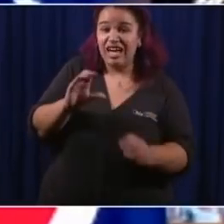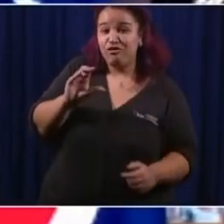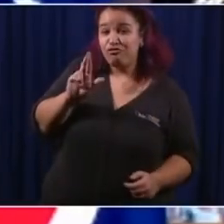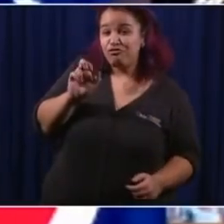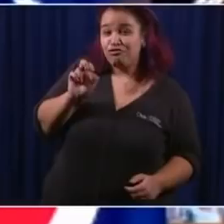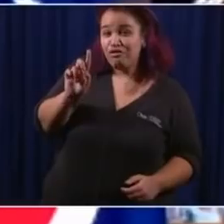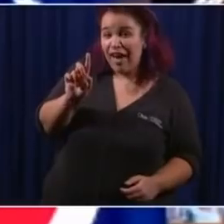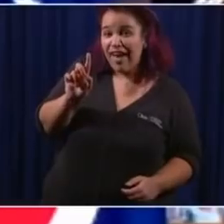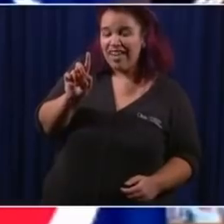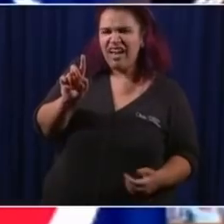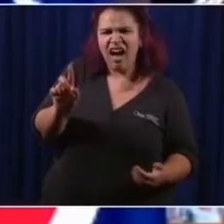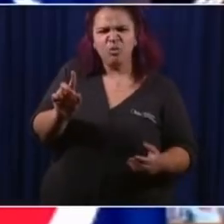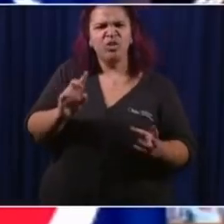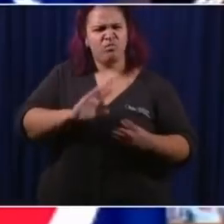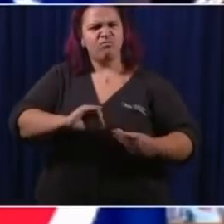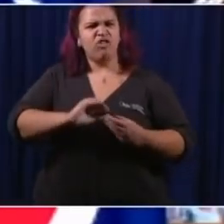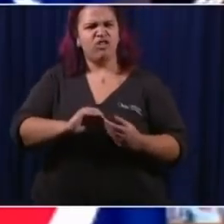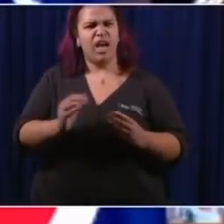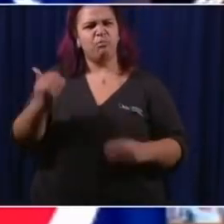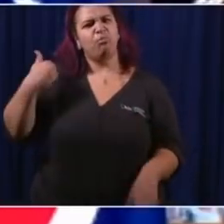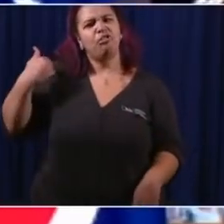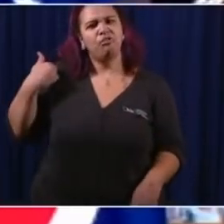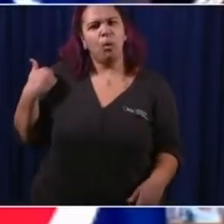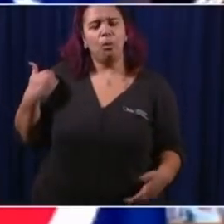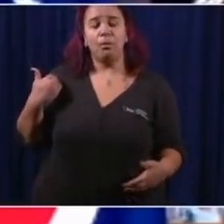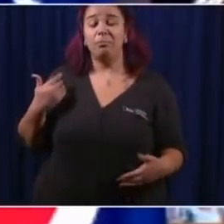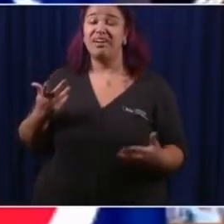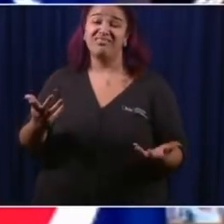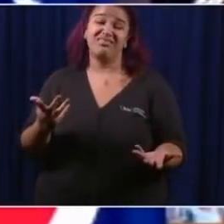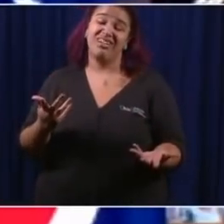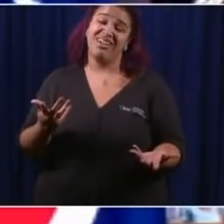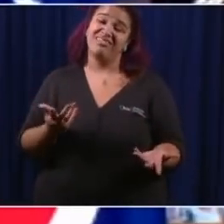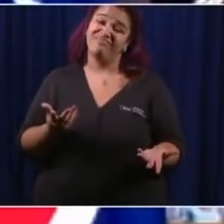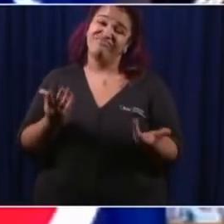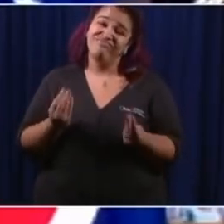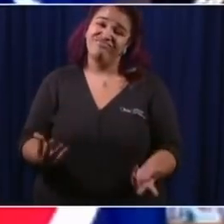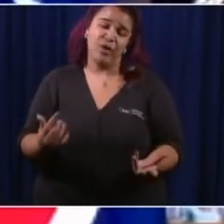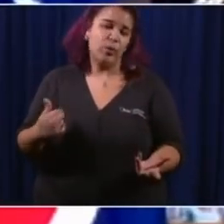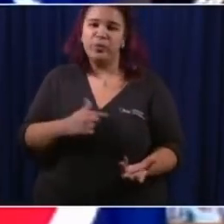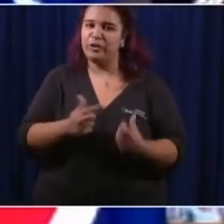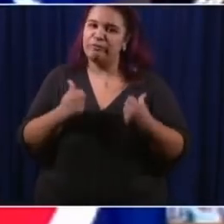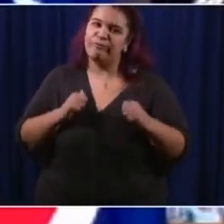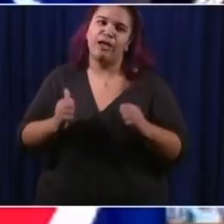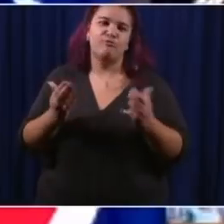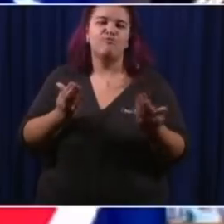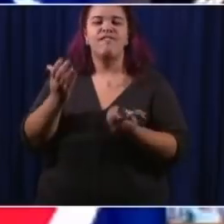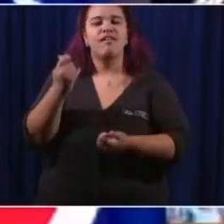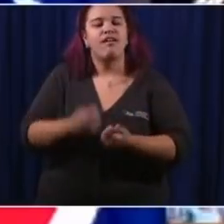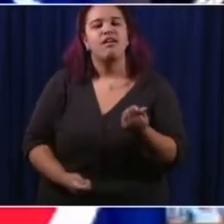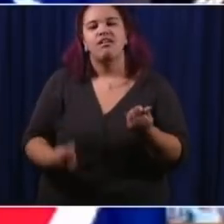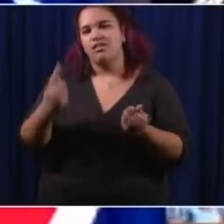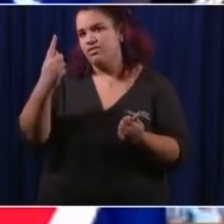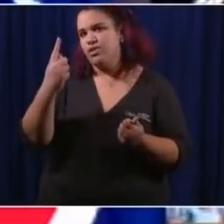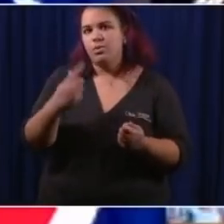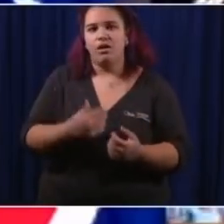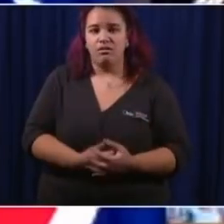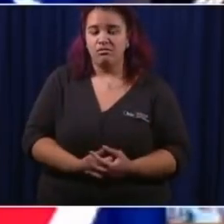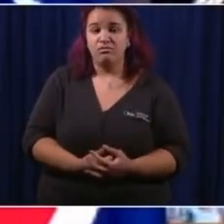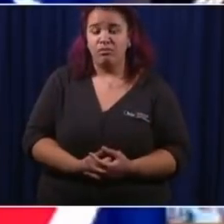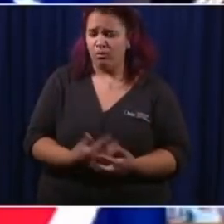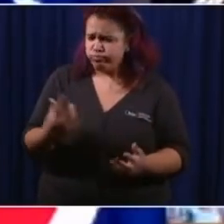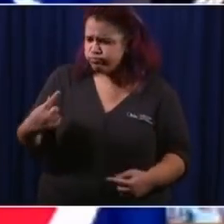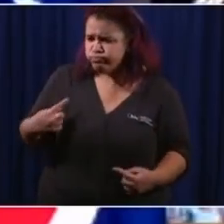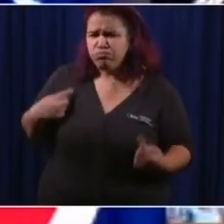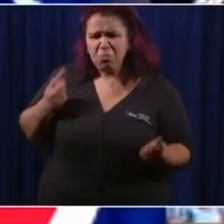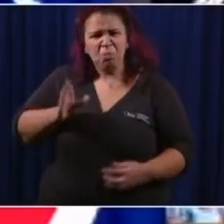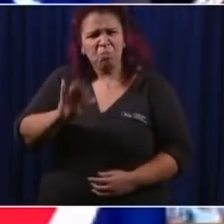different populations. We're trying to serve everybody. This has been our administration's goal all along. When we